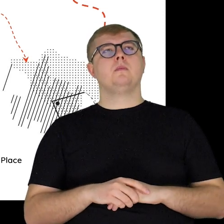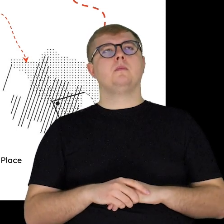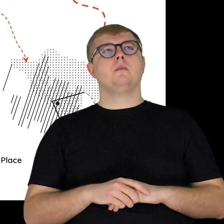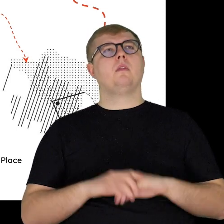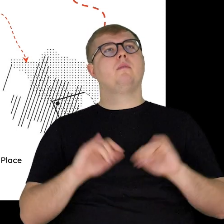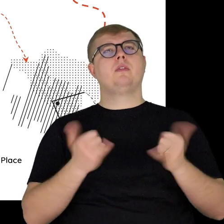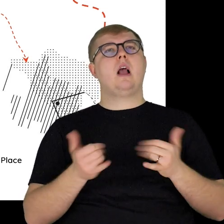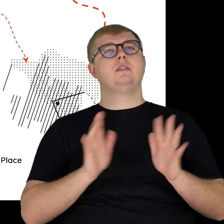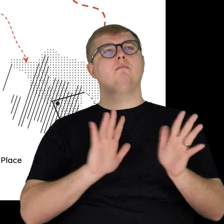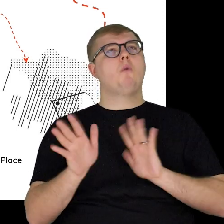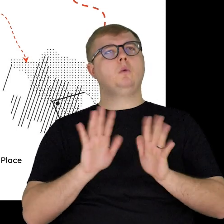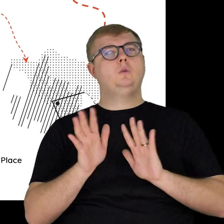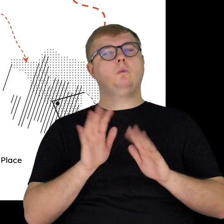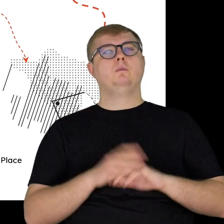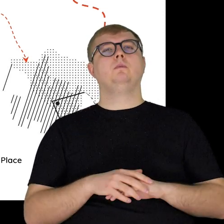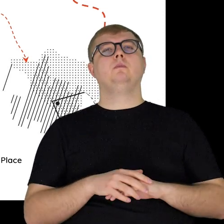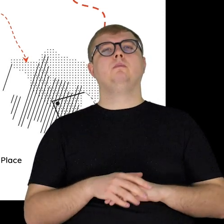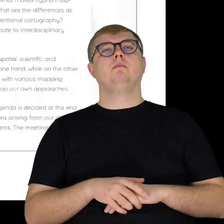Sorry, I have to.